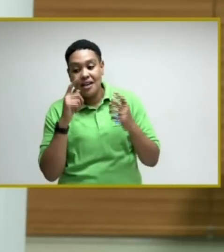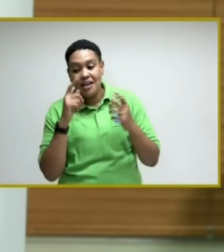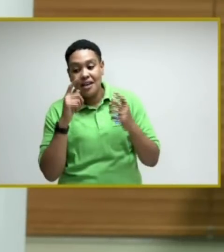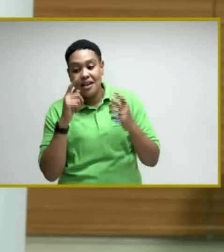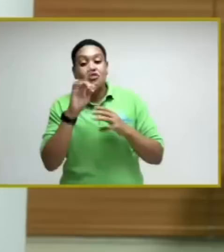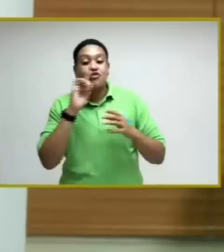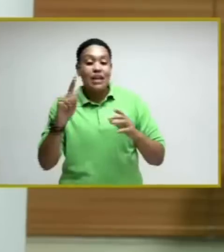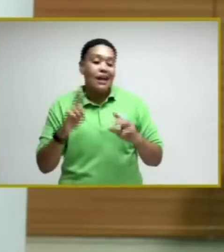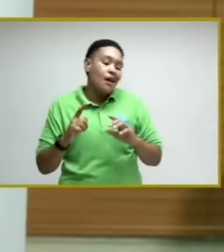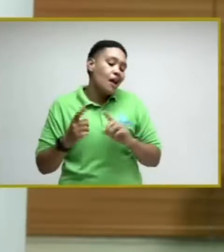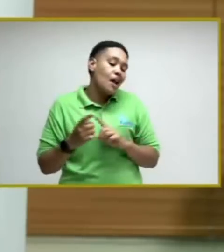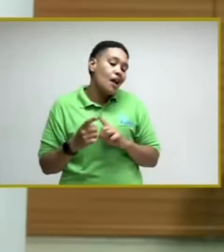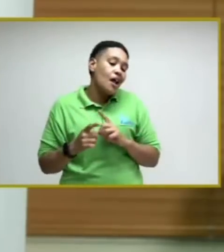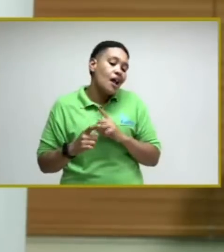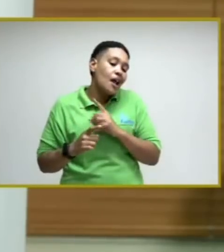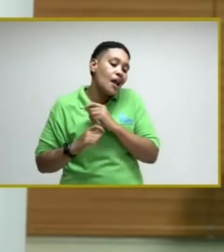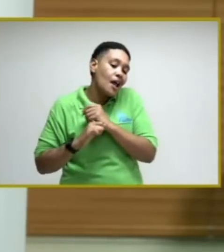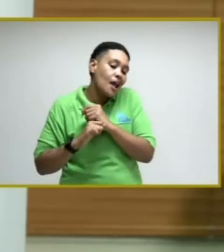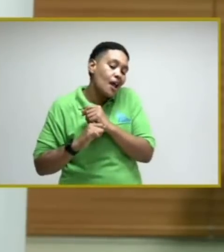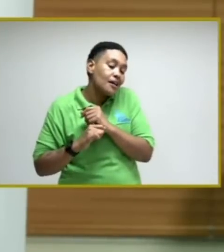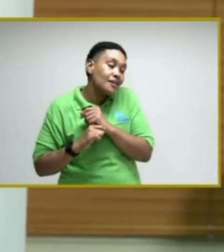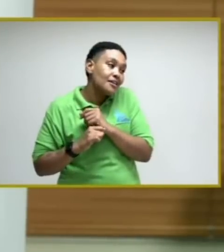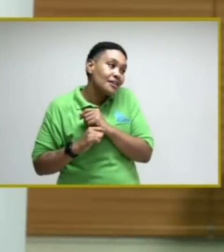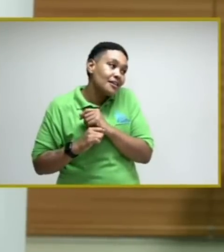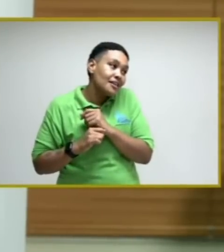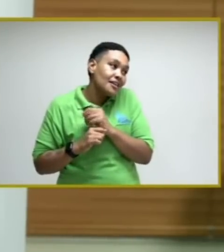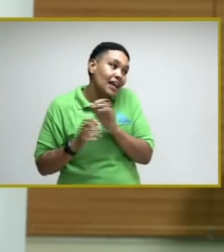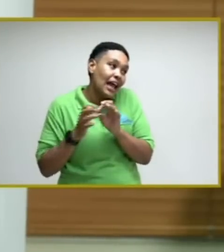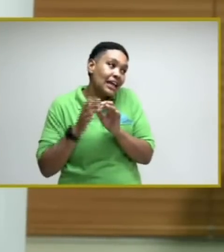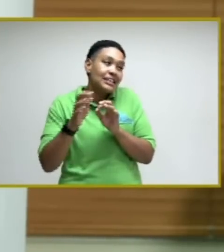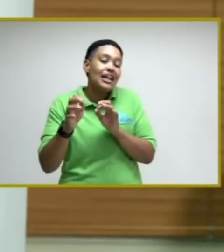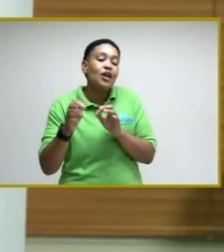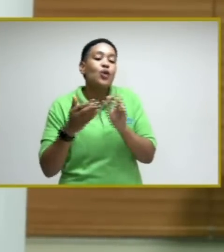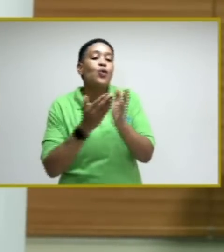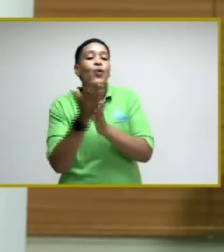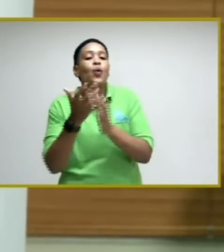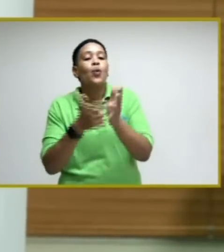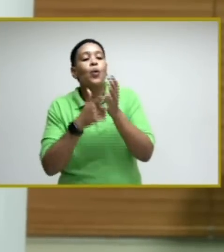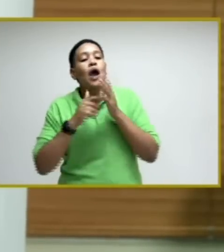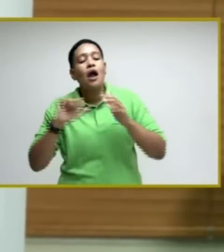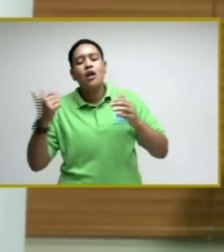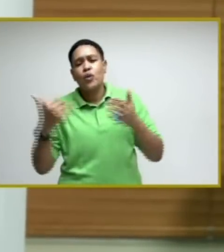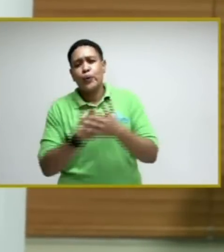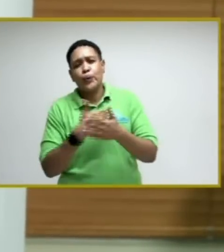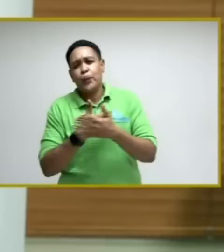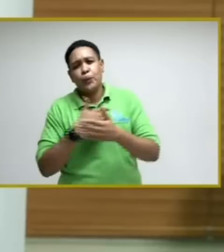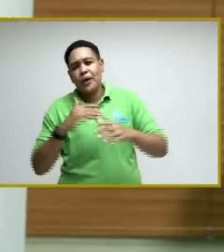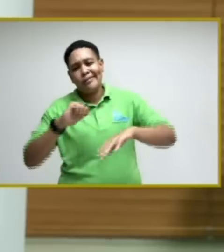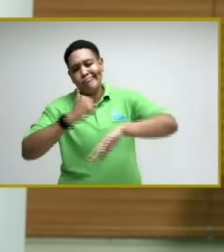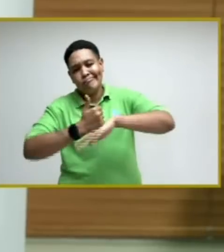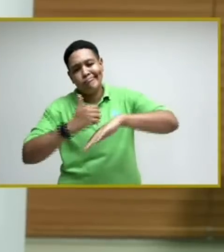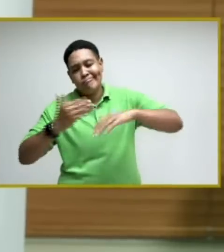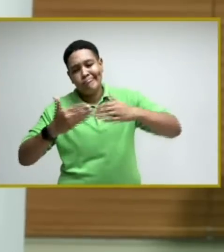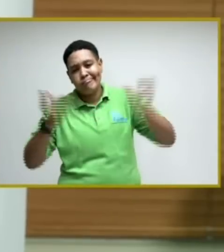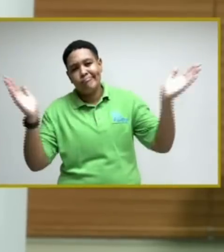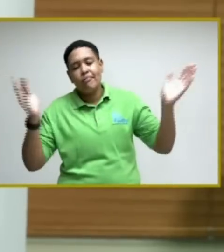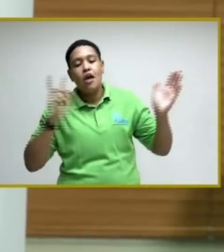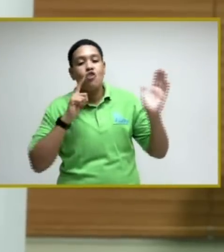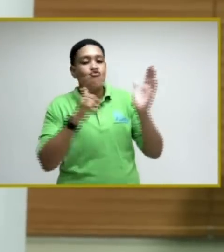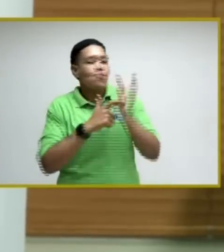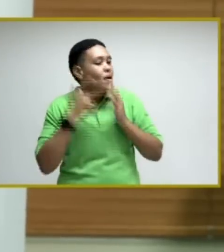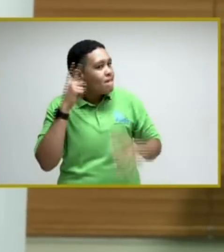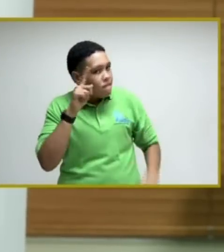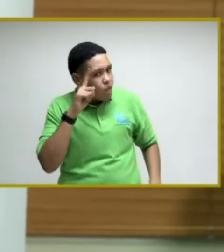extended through a request. It's another initiative that we've launched, a request for